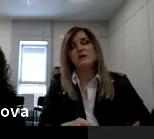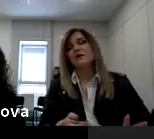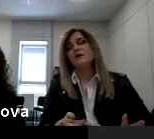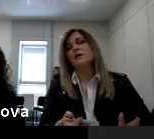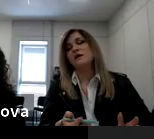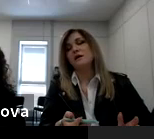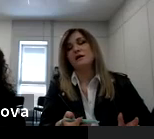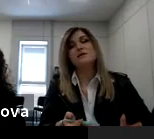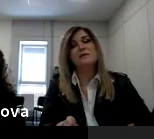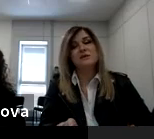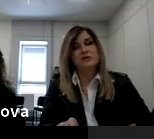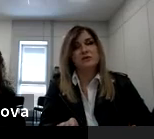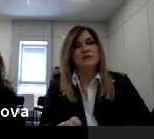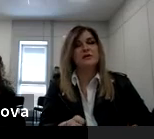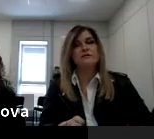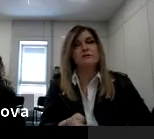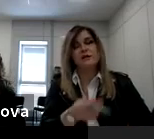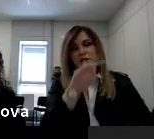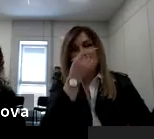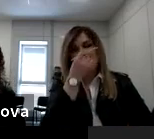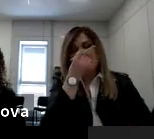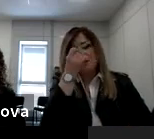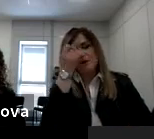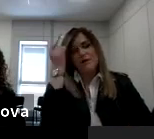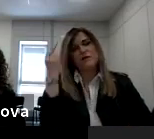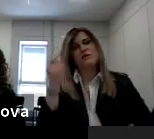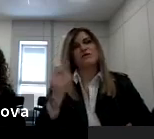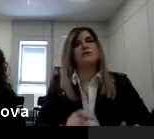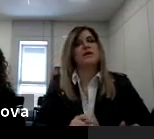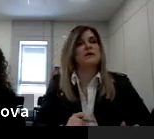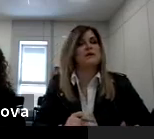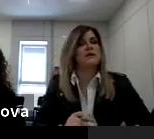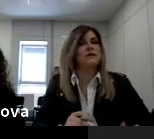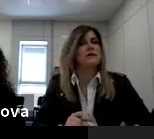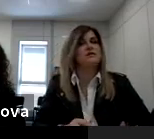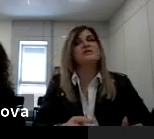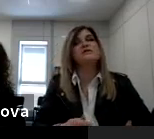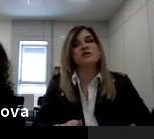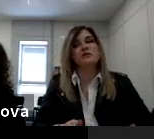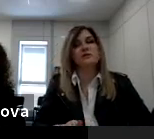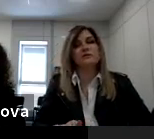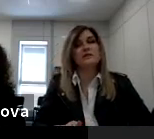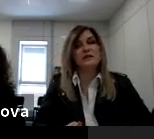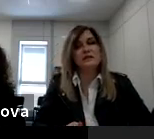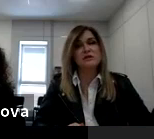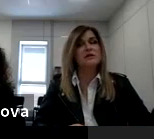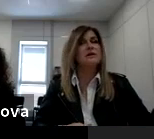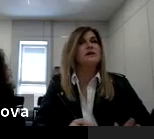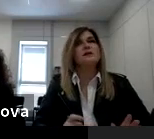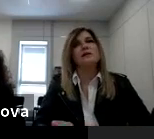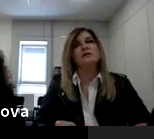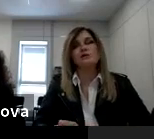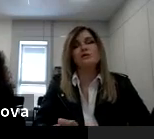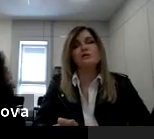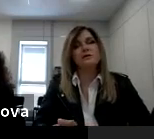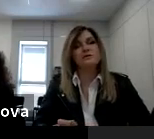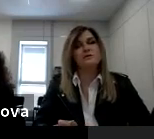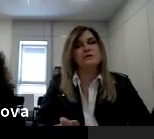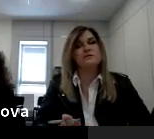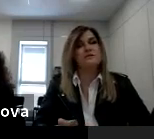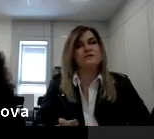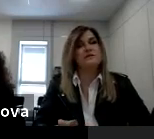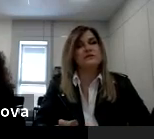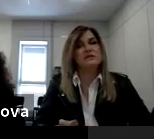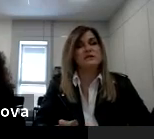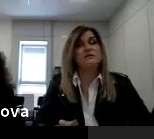years, especially if we manage to make the supervision of installation, then no problems